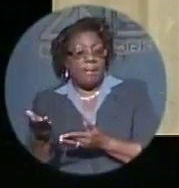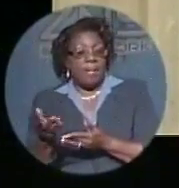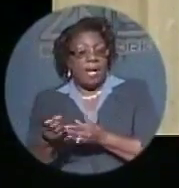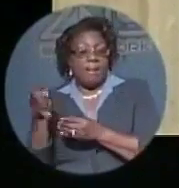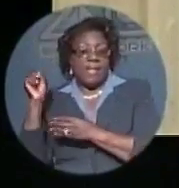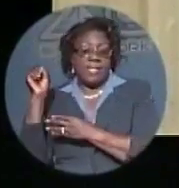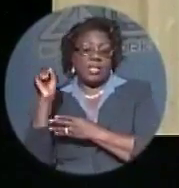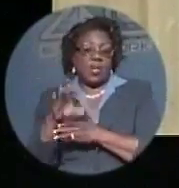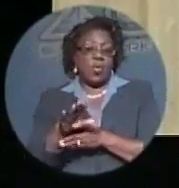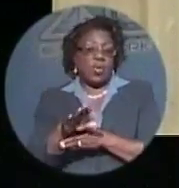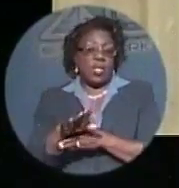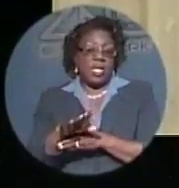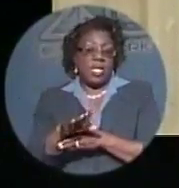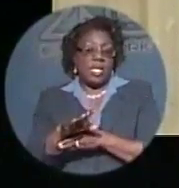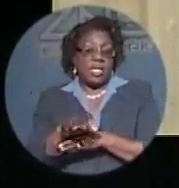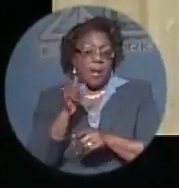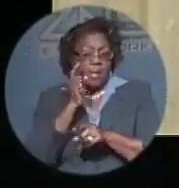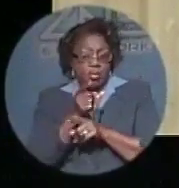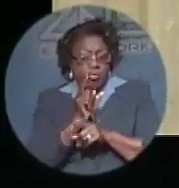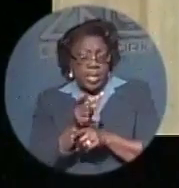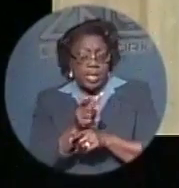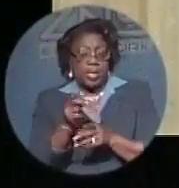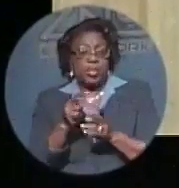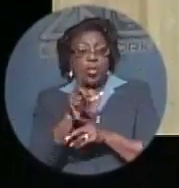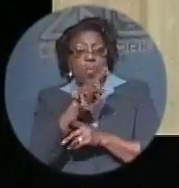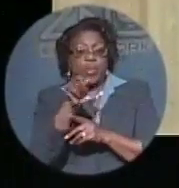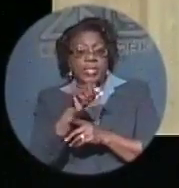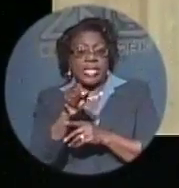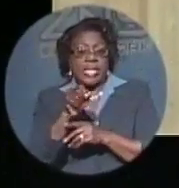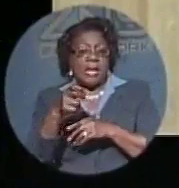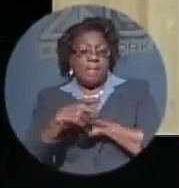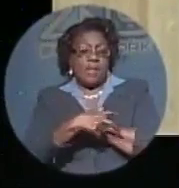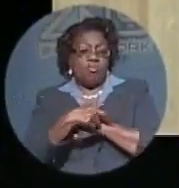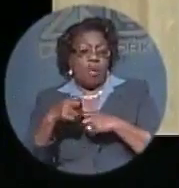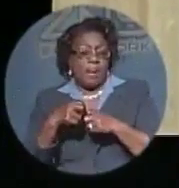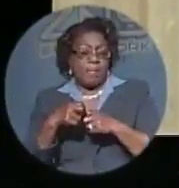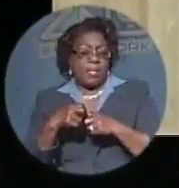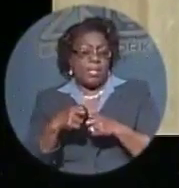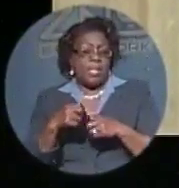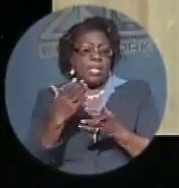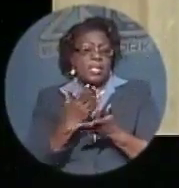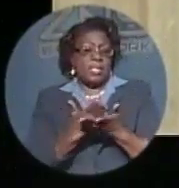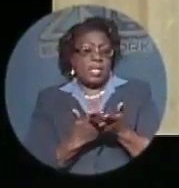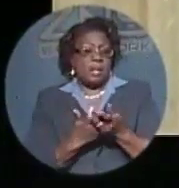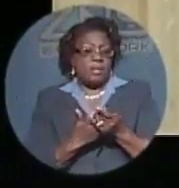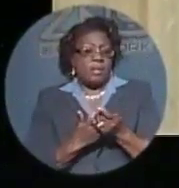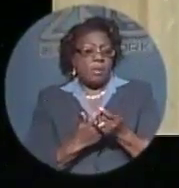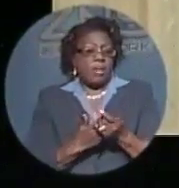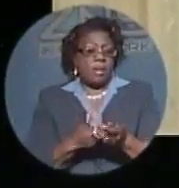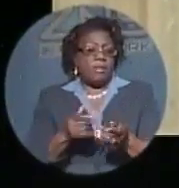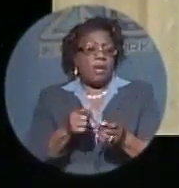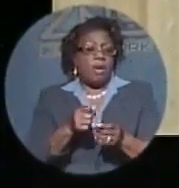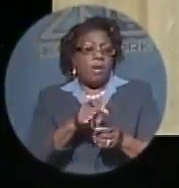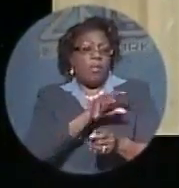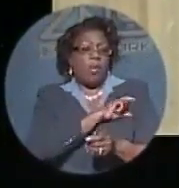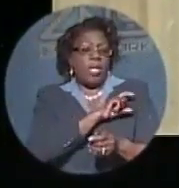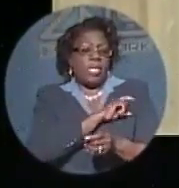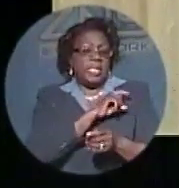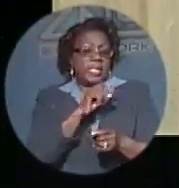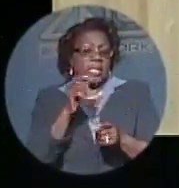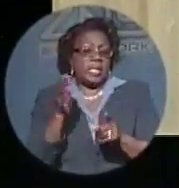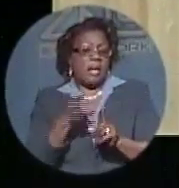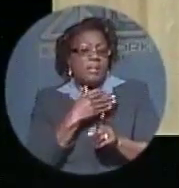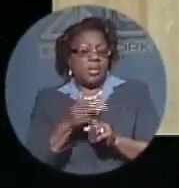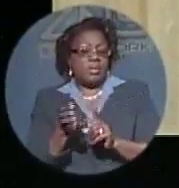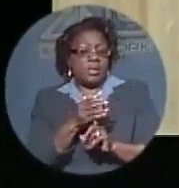been threatened, they had been robbed. 2% reported rape, 2.8% reported police harassment. Remember, they are 11 to 12